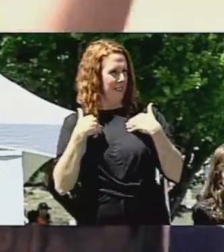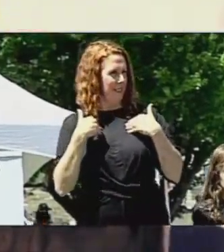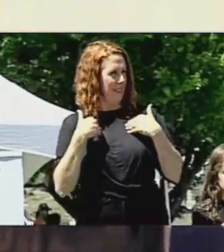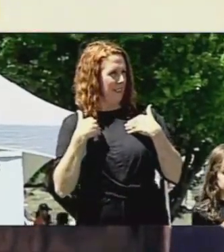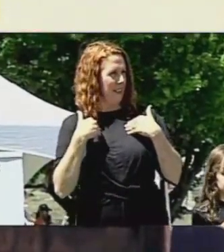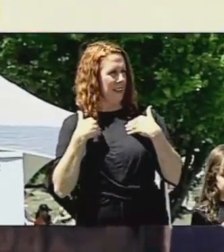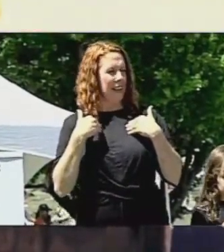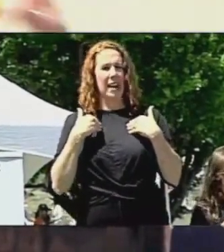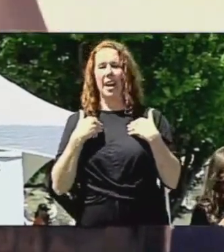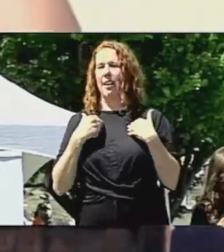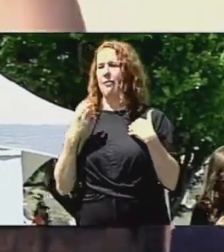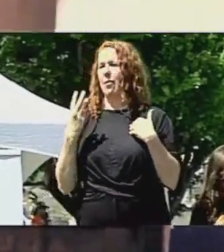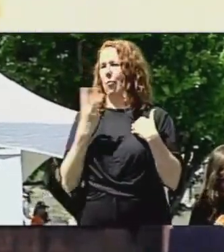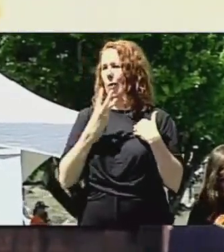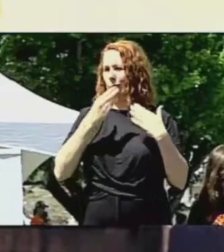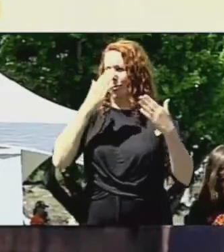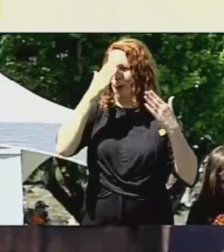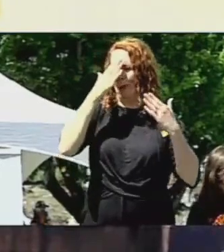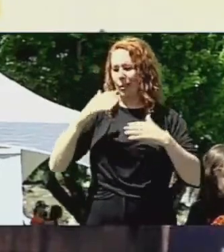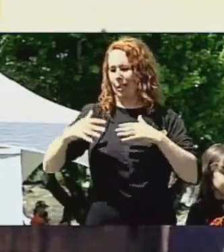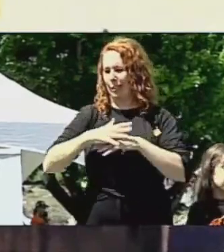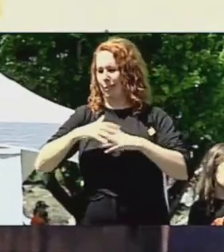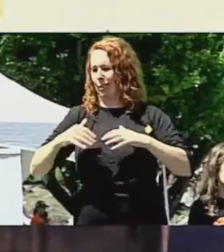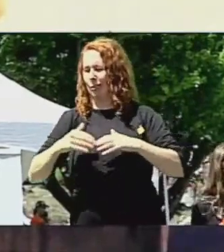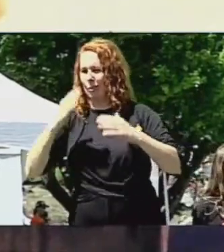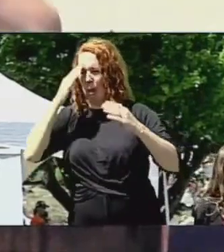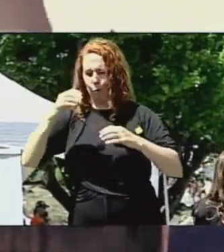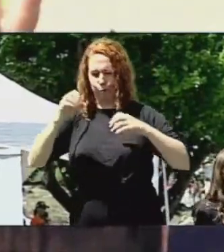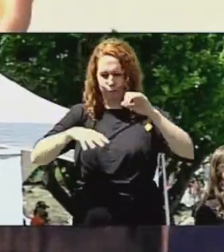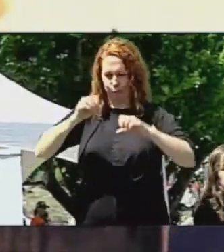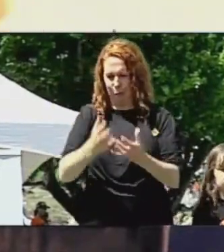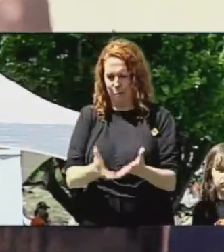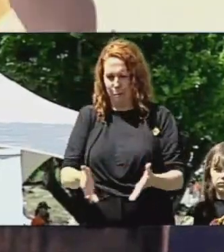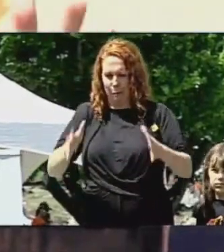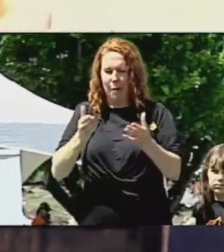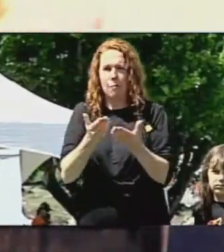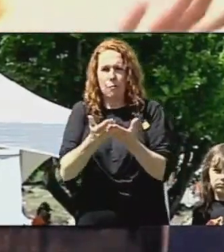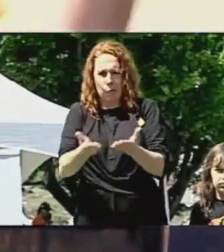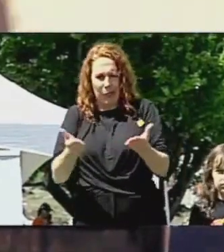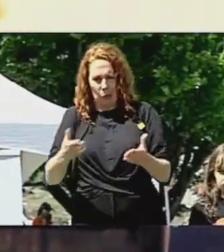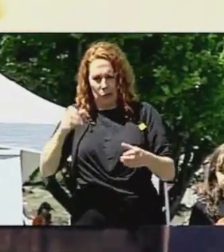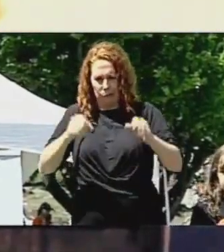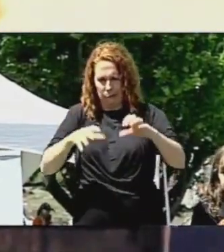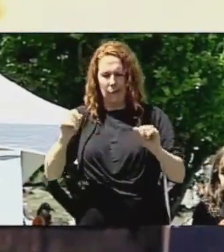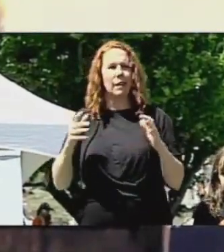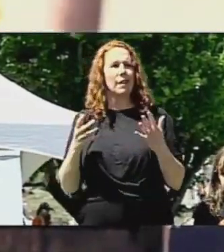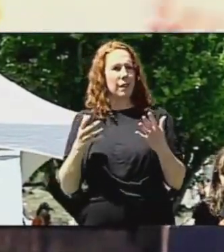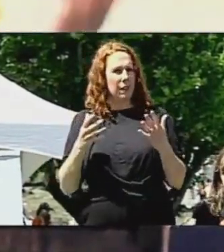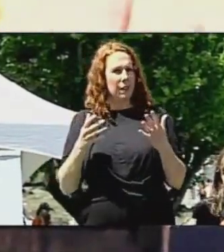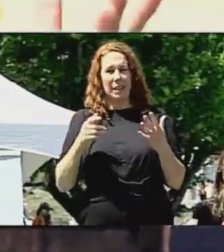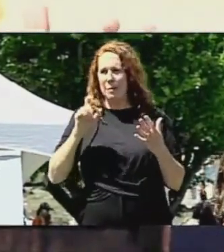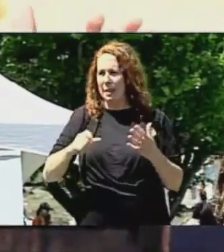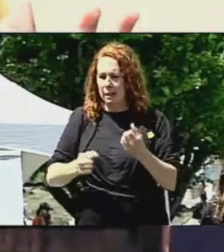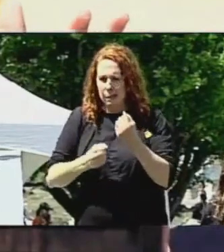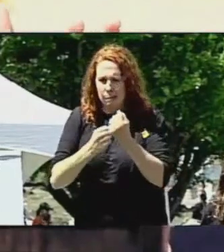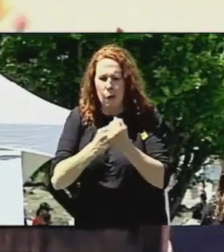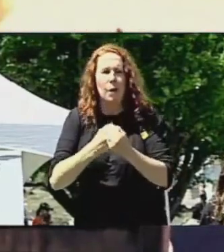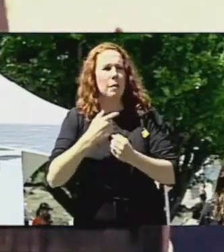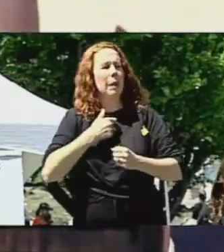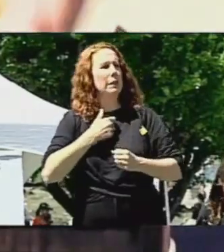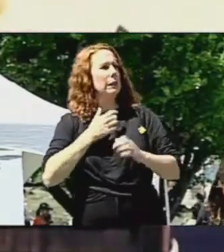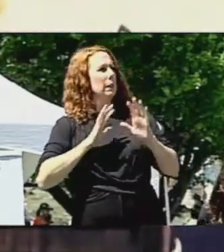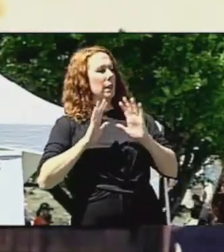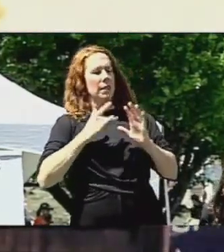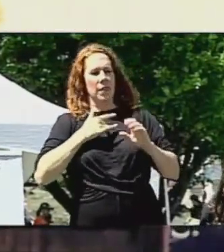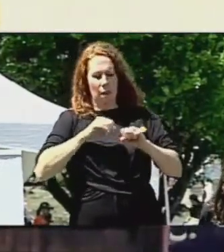with Western knowledge and Indigenous knowledge and resources, a resource team that I can call on when big things are happening, in